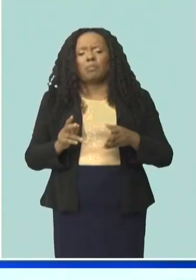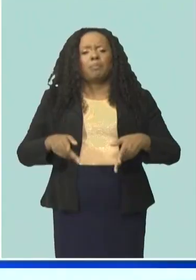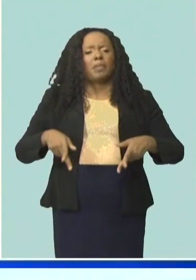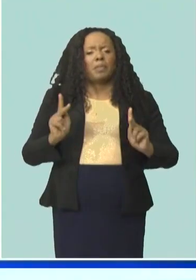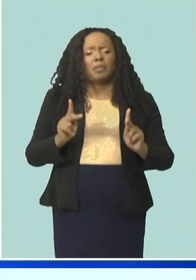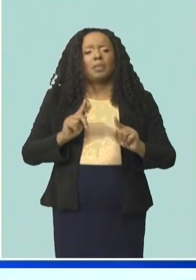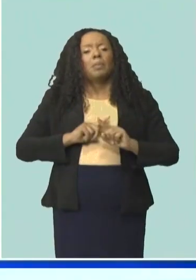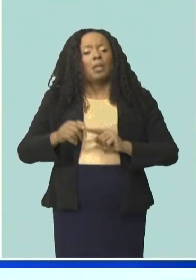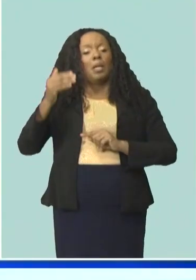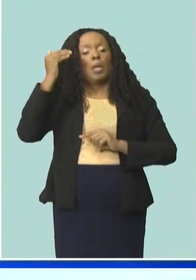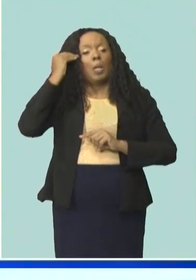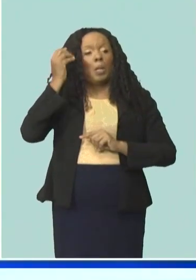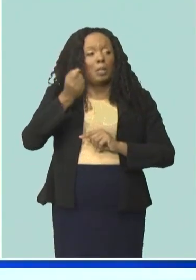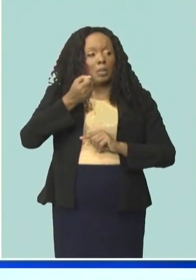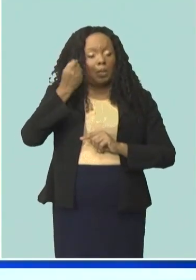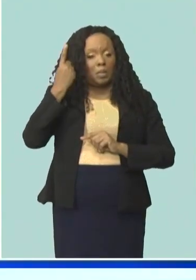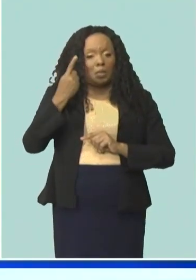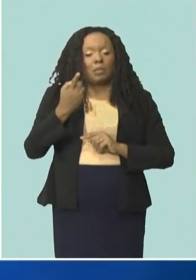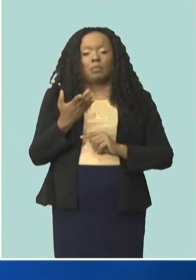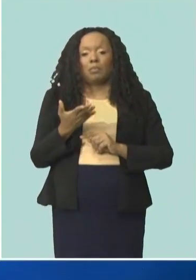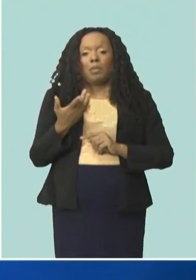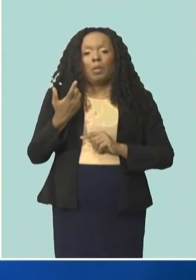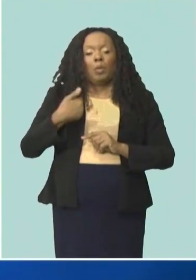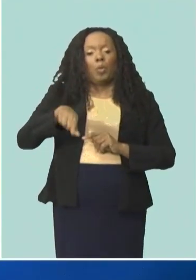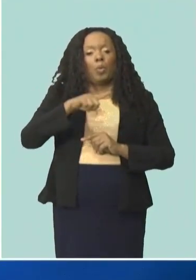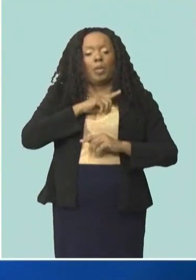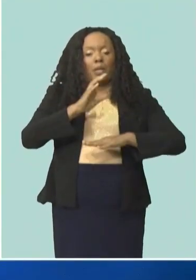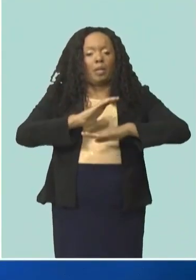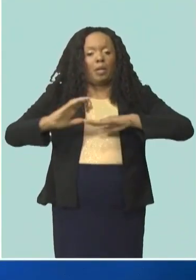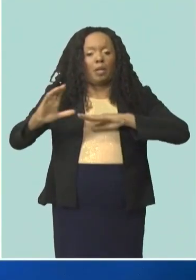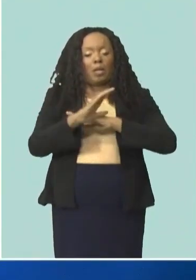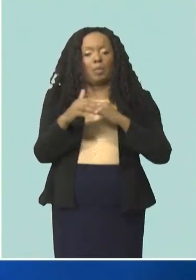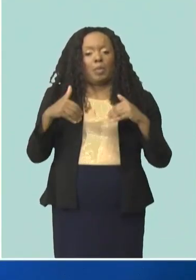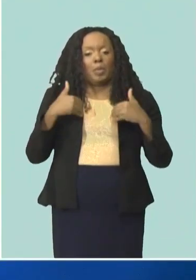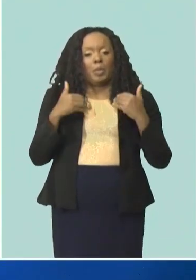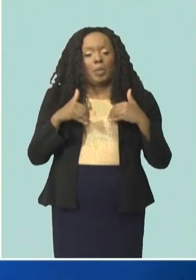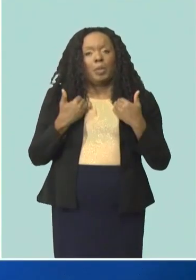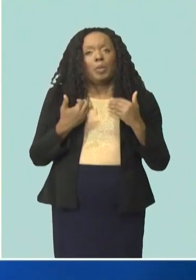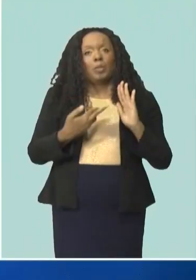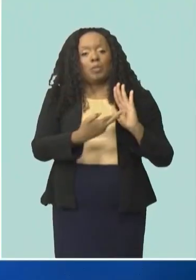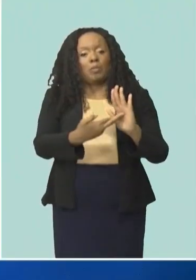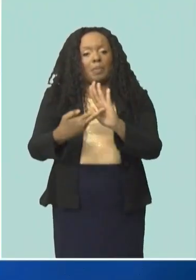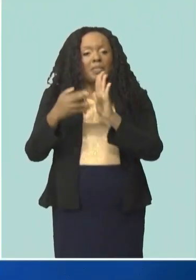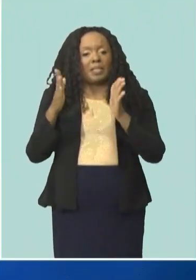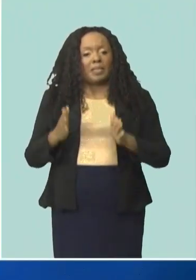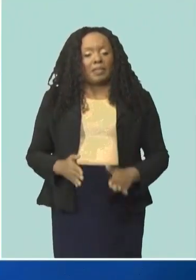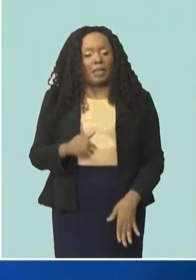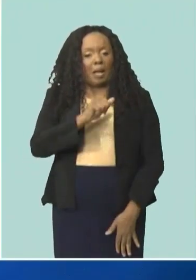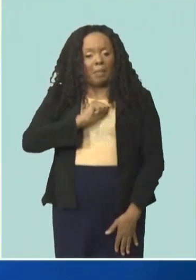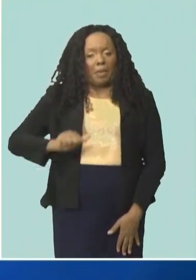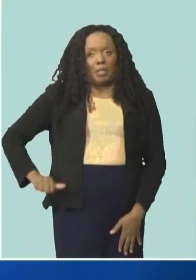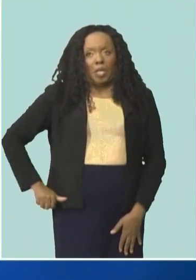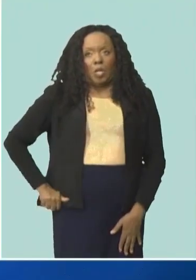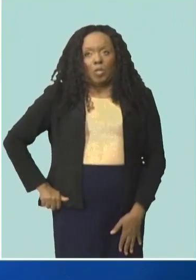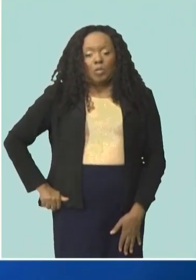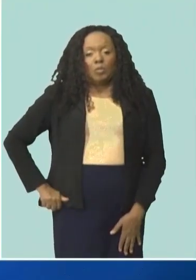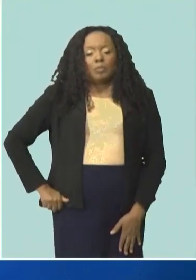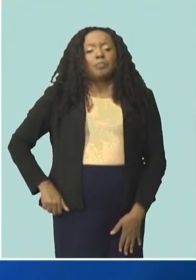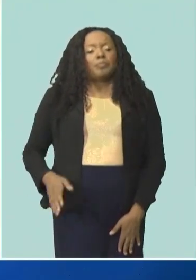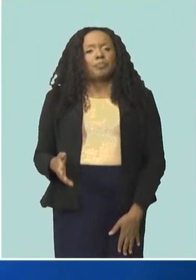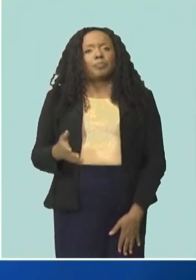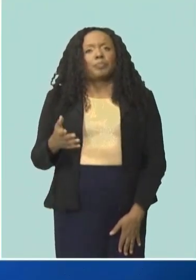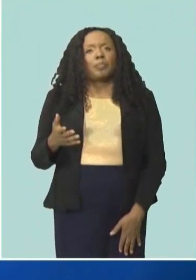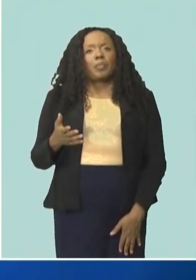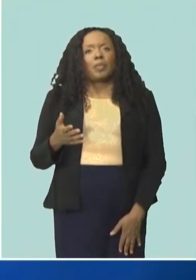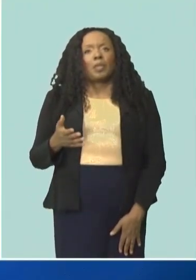a responsibility. As CARICOM Youth Ambassador, I am fully aware that the youth's